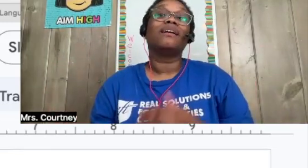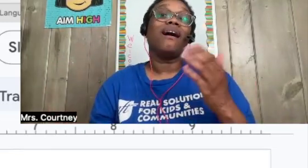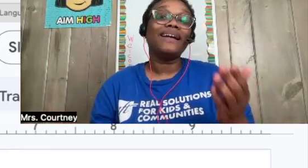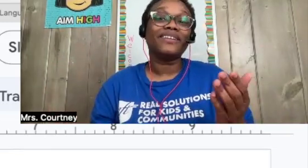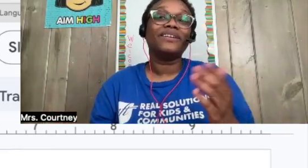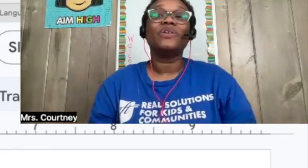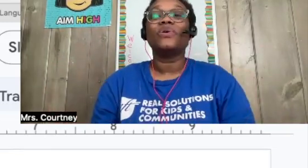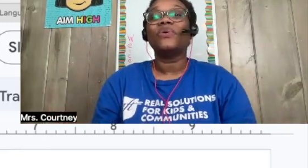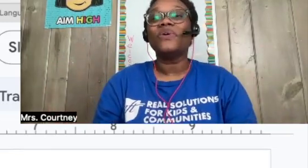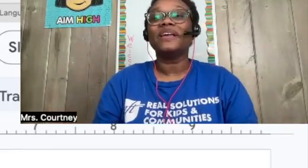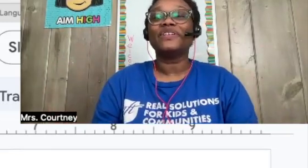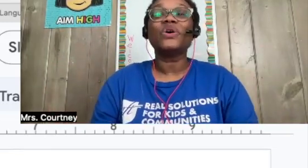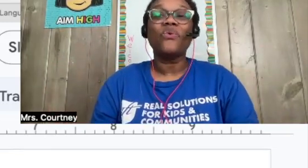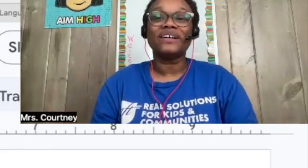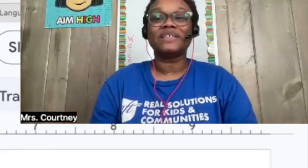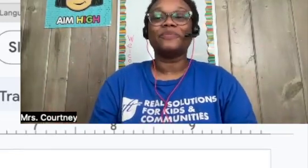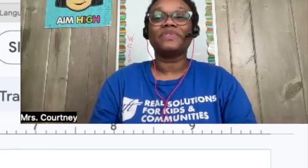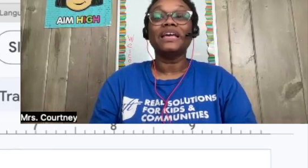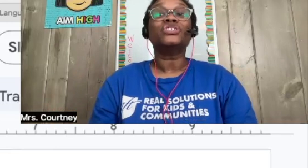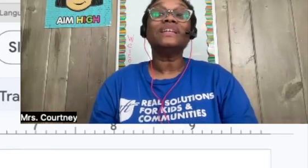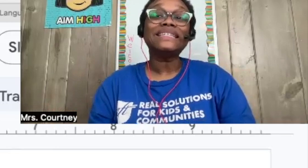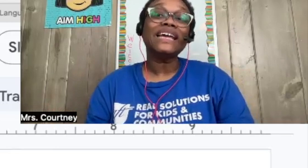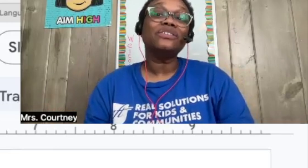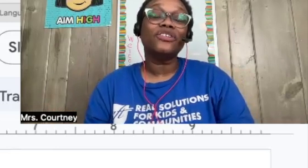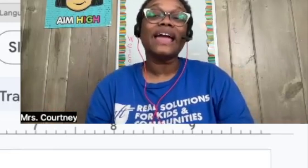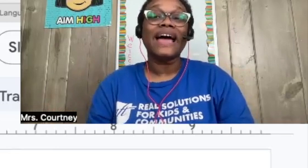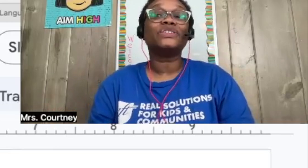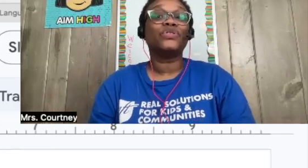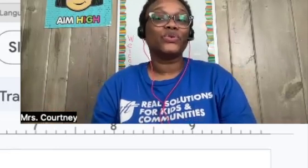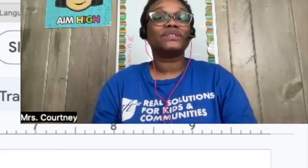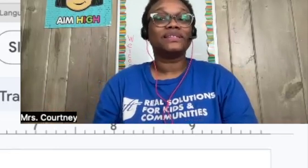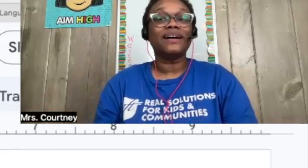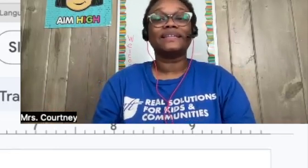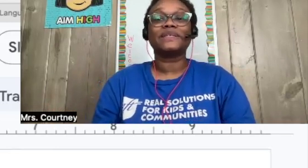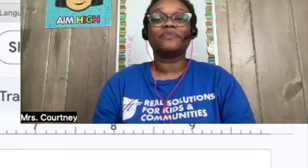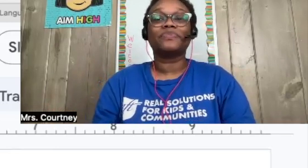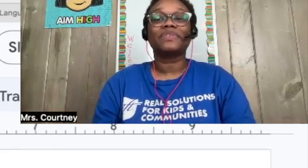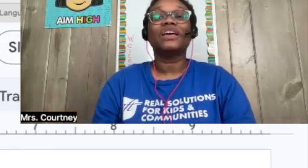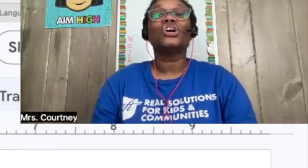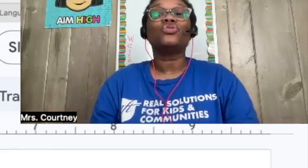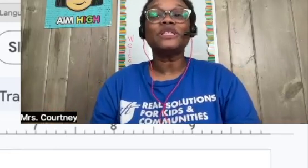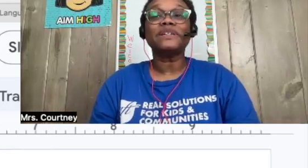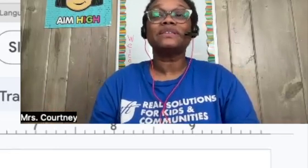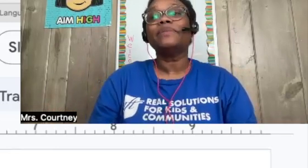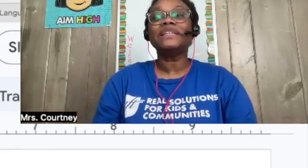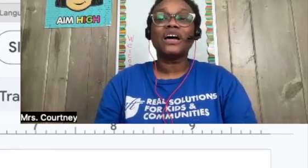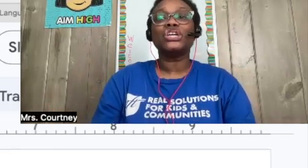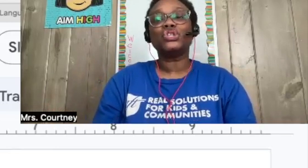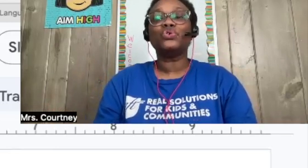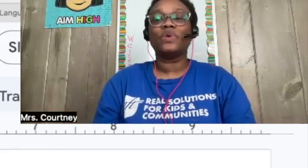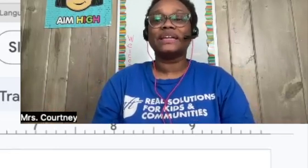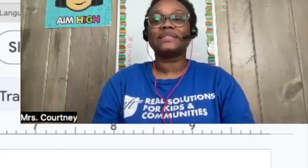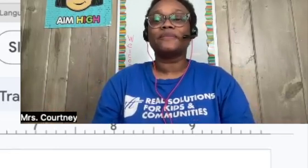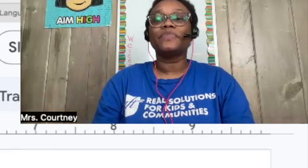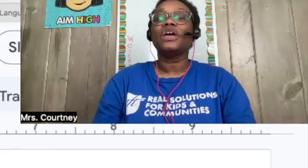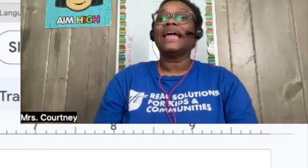Christmas, Hanukkah, or even Kwanzaa. So let's take a look at those signs. Christmas can be done